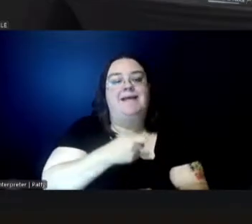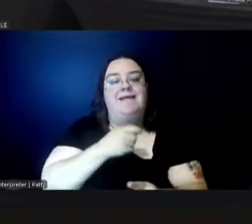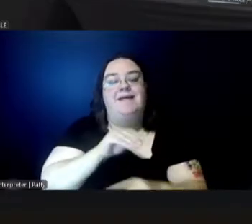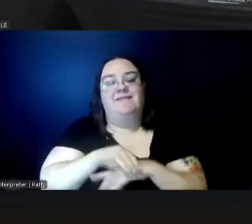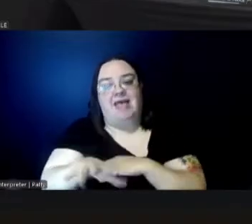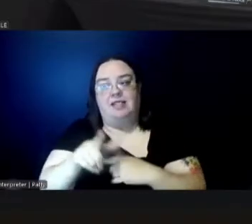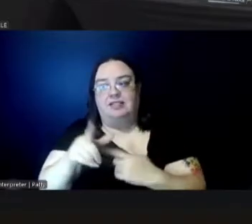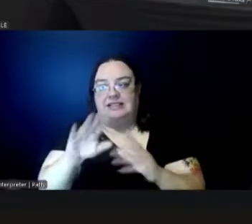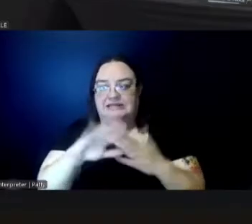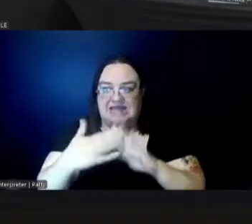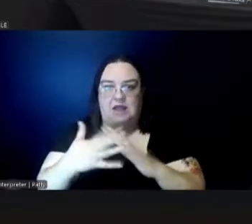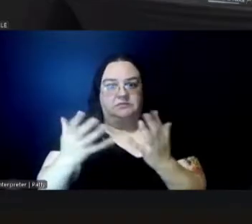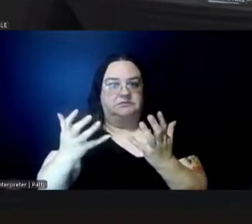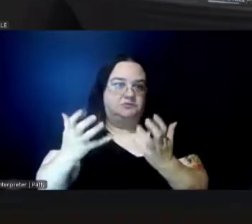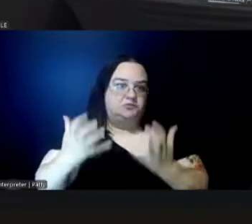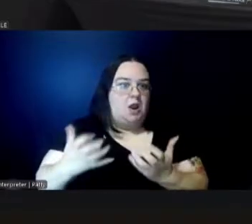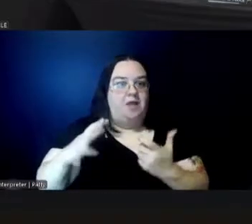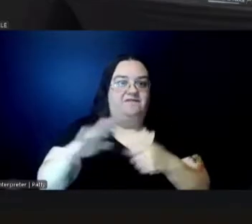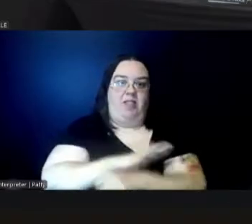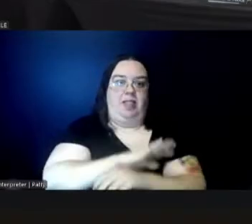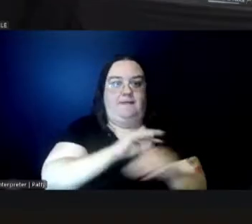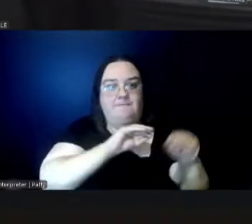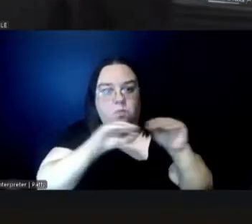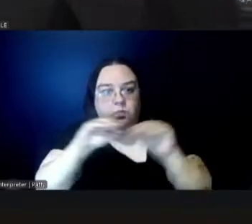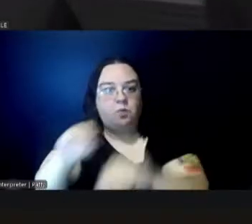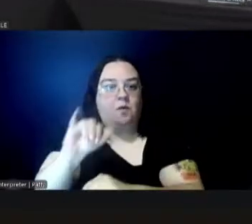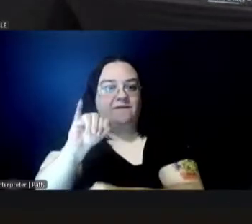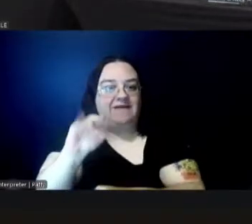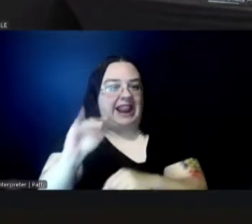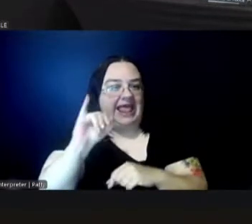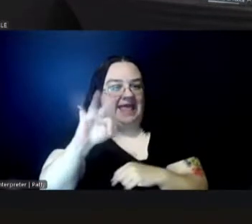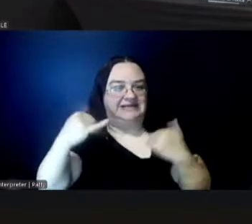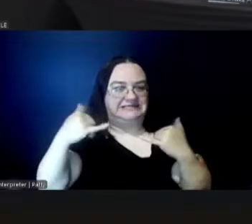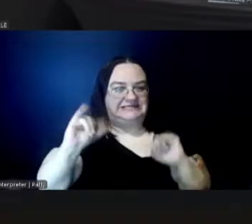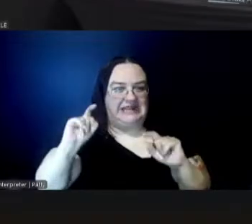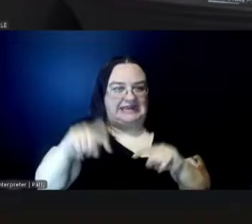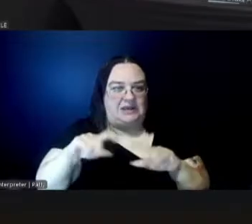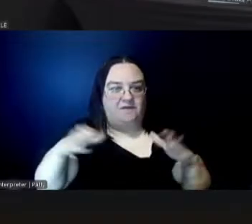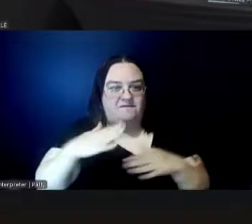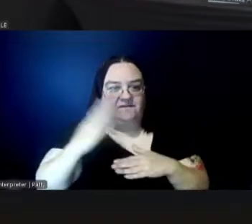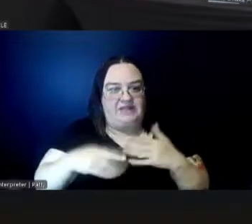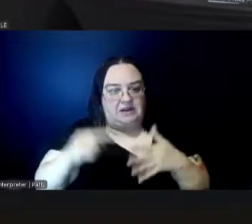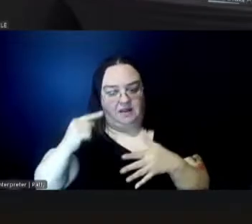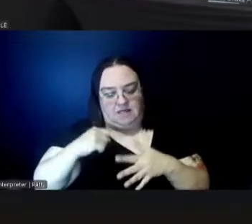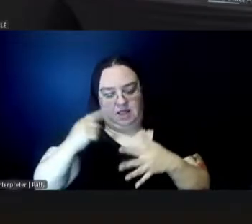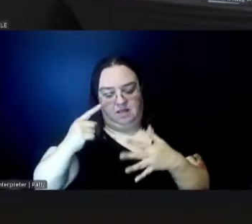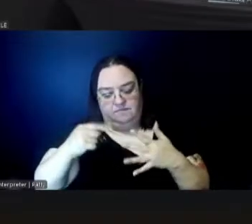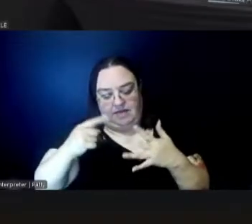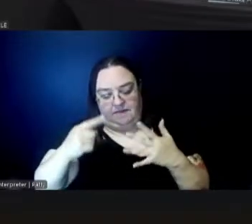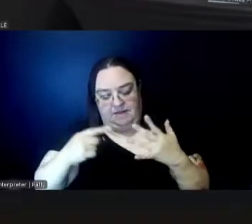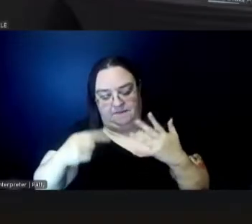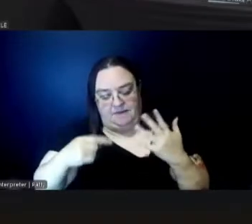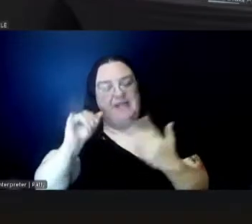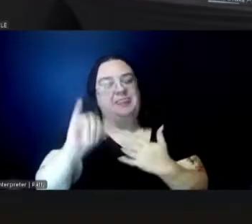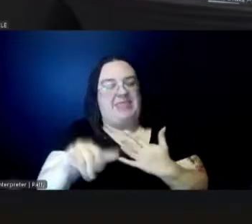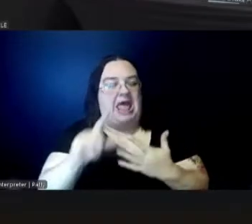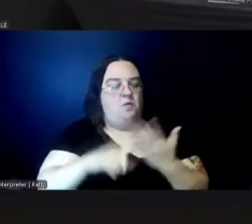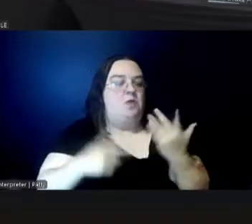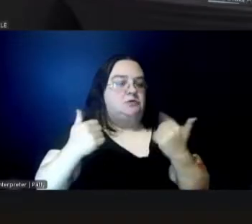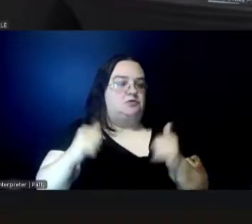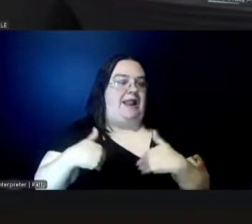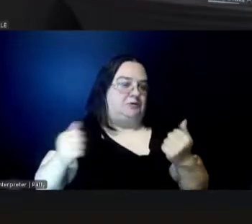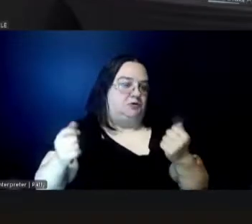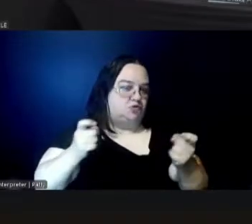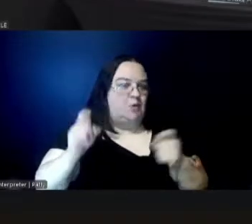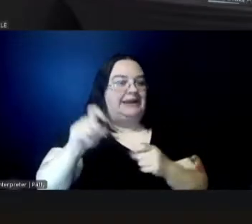to fully move into the space if there's still things that have to be done. So that is what we're still trying to get a handle on, and we need that list from Kelly to